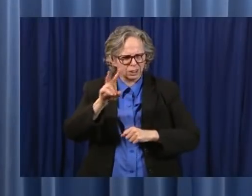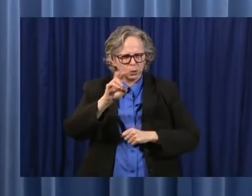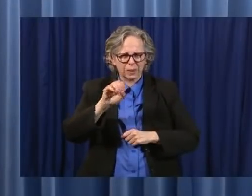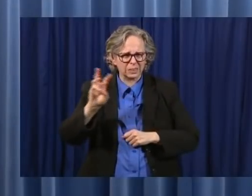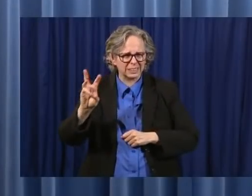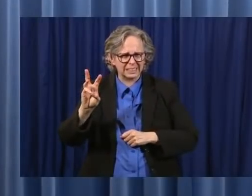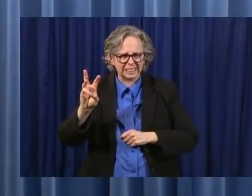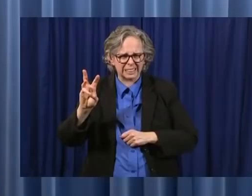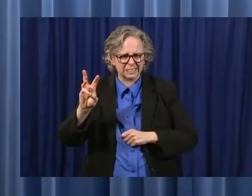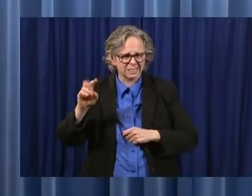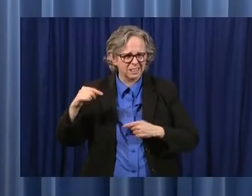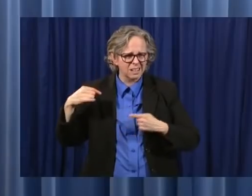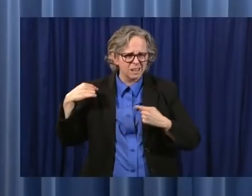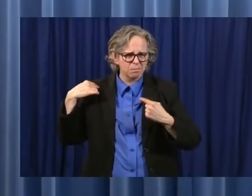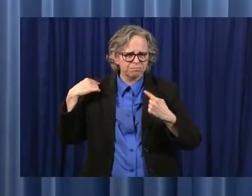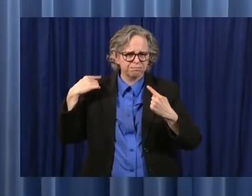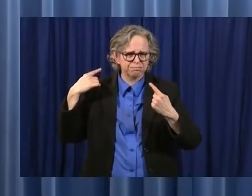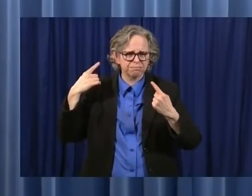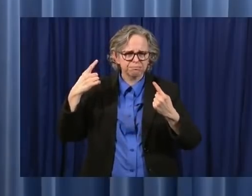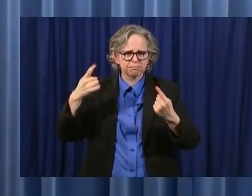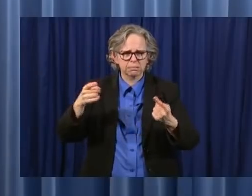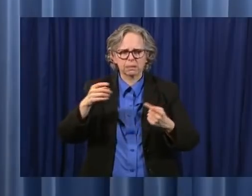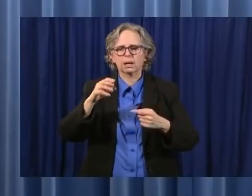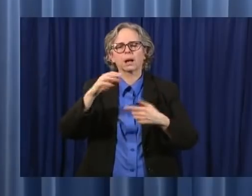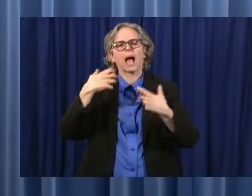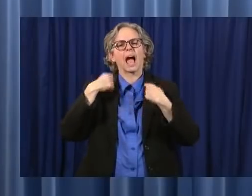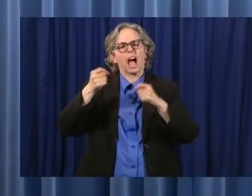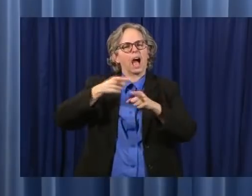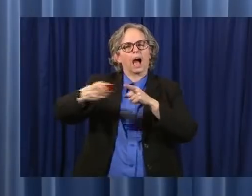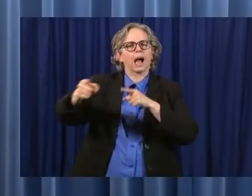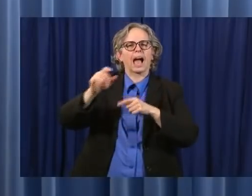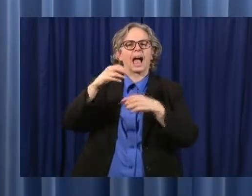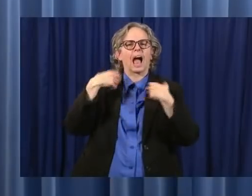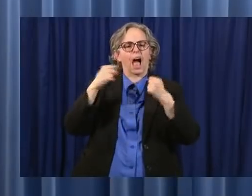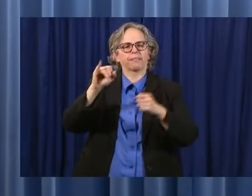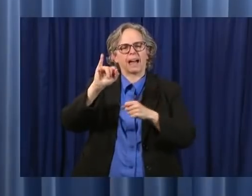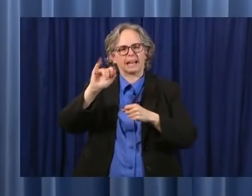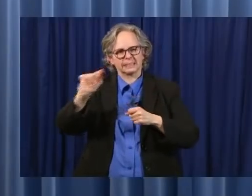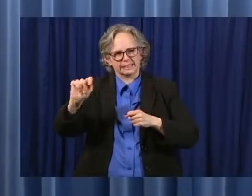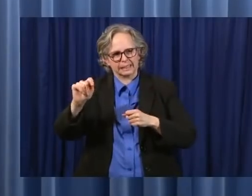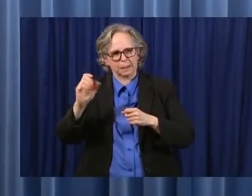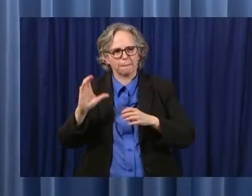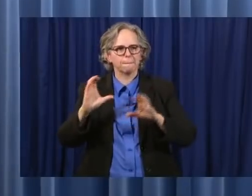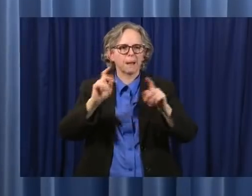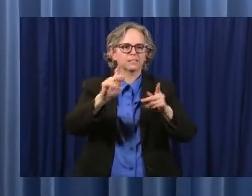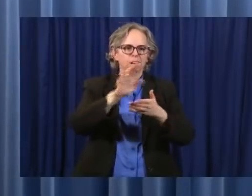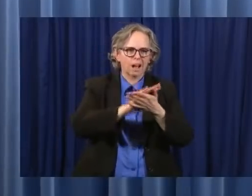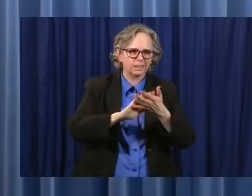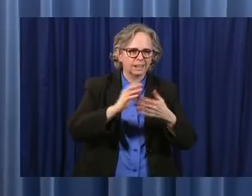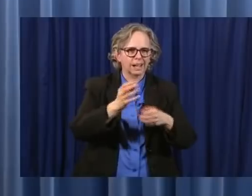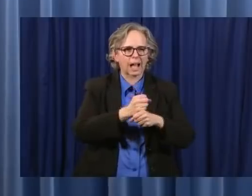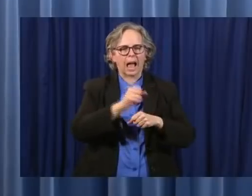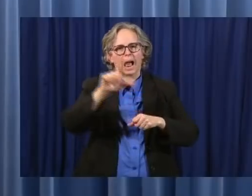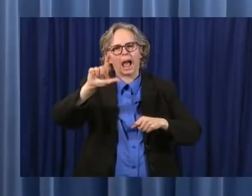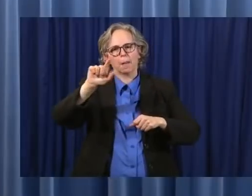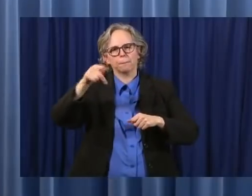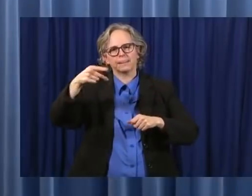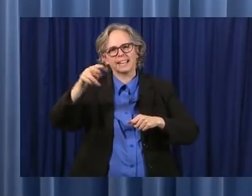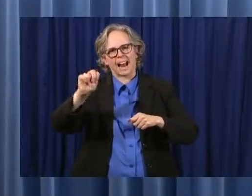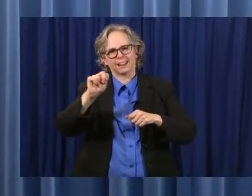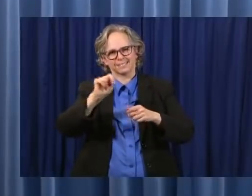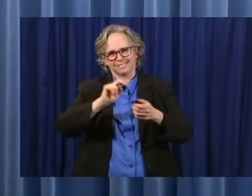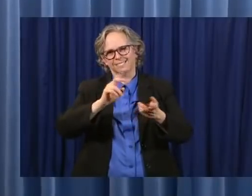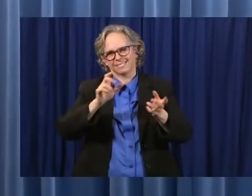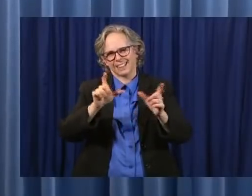tech, before going back to school for her LPN. She was working to become an